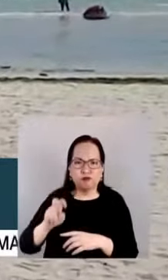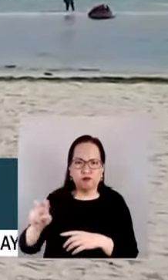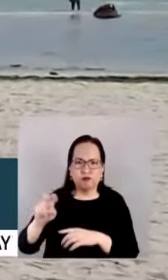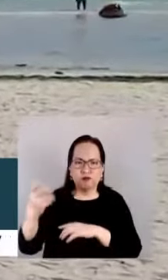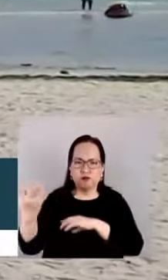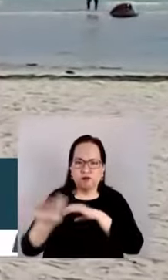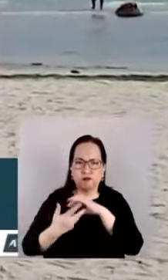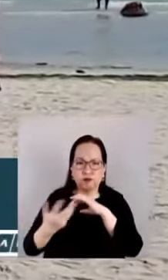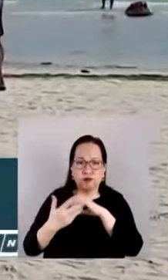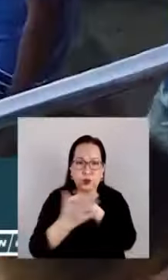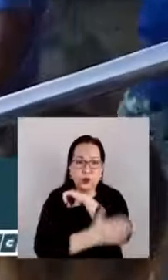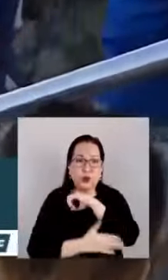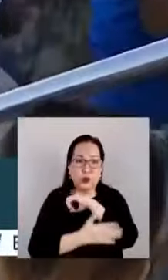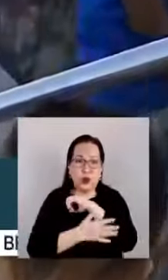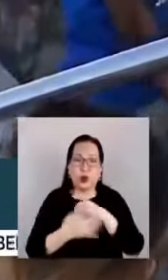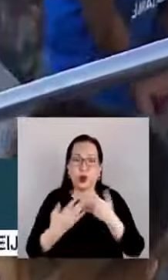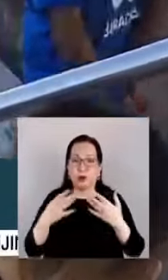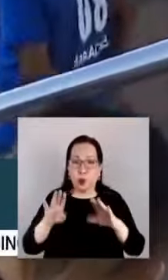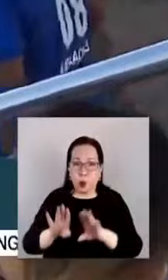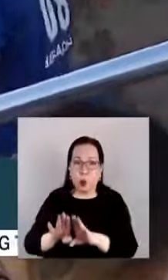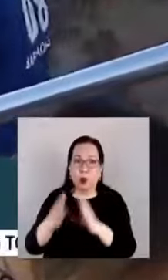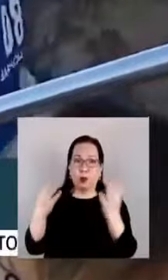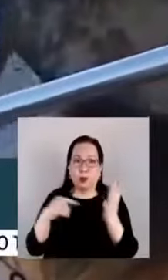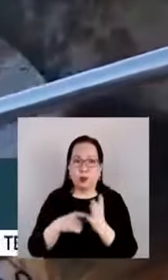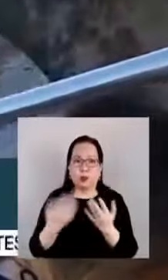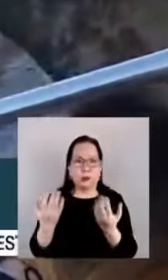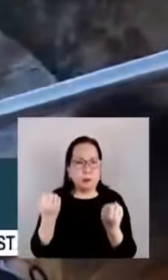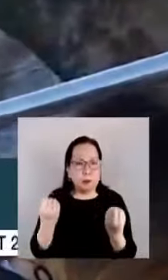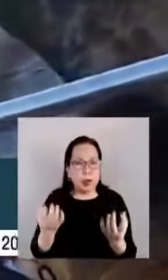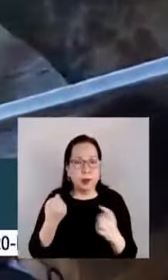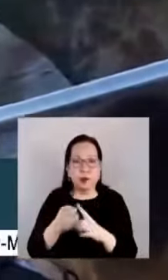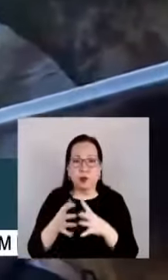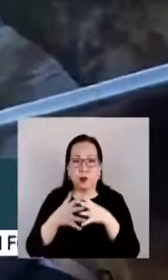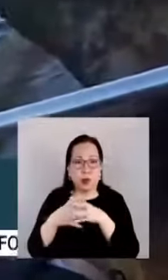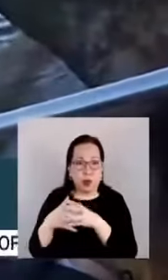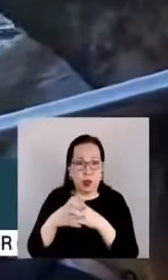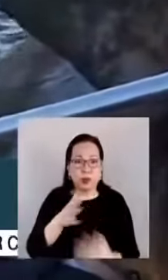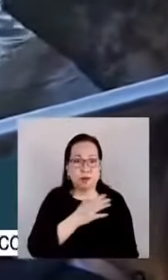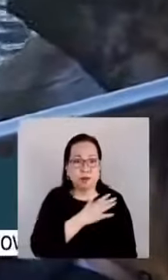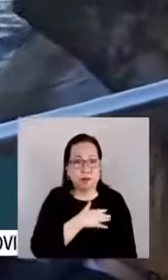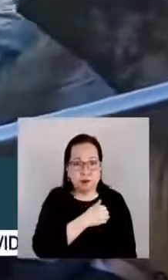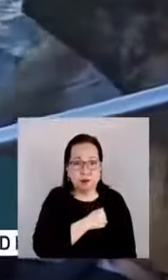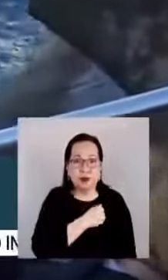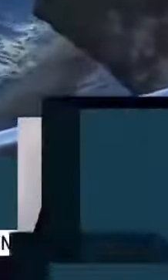borders to leisure travelers. Most of them were from the U.S., Canada, and South Korea.